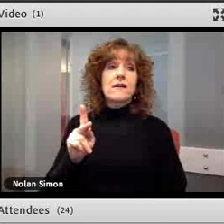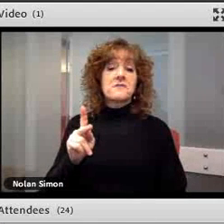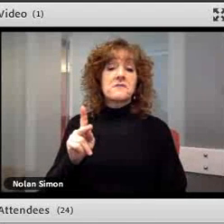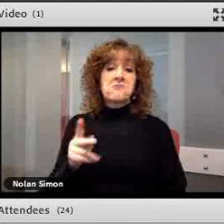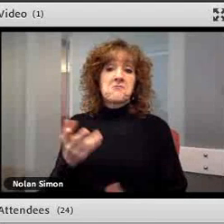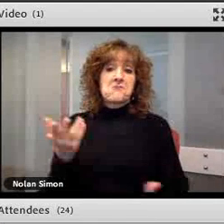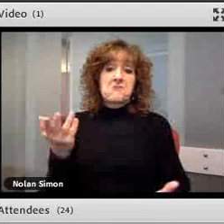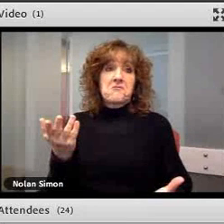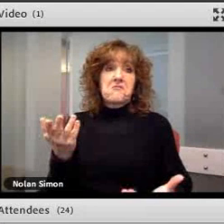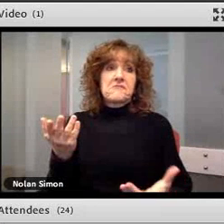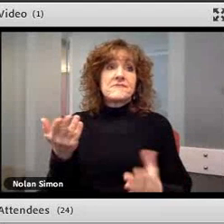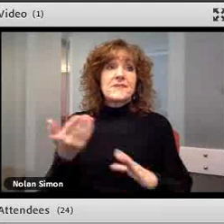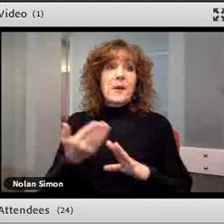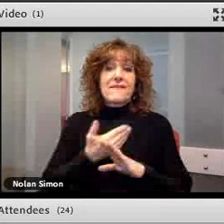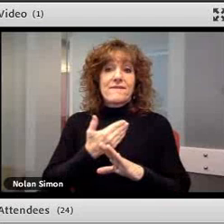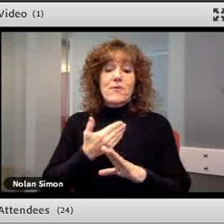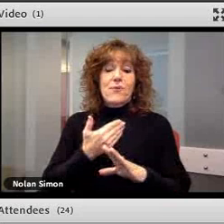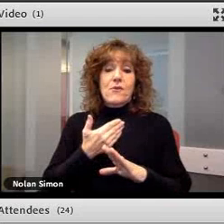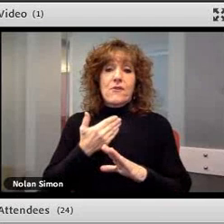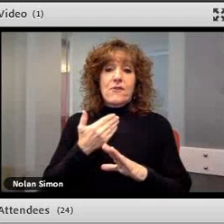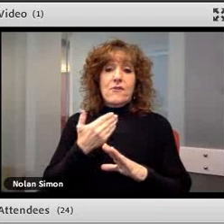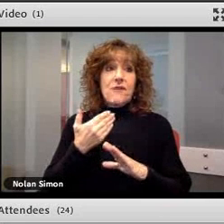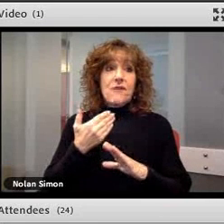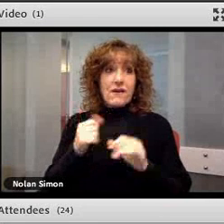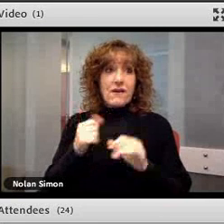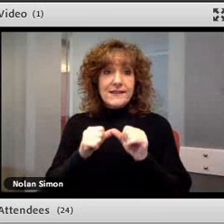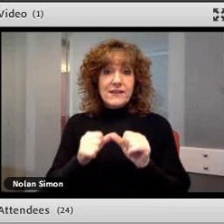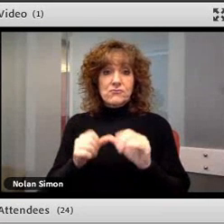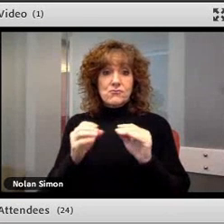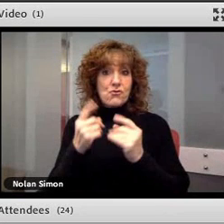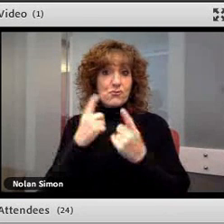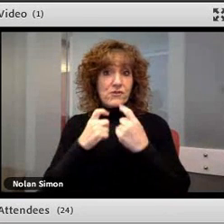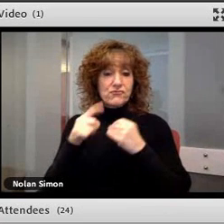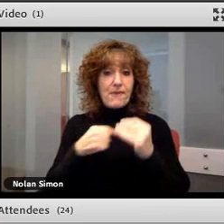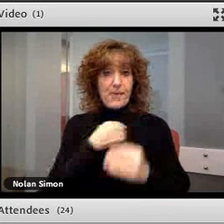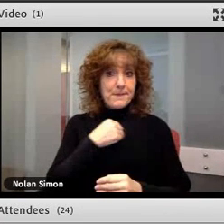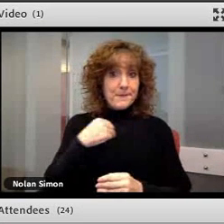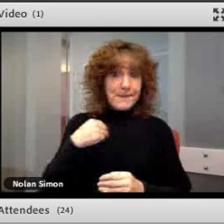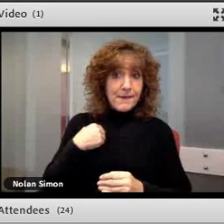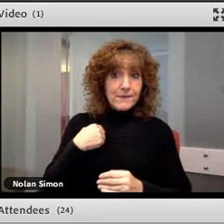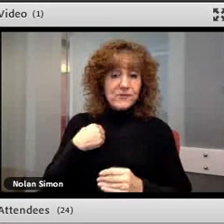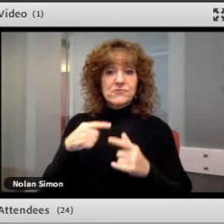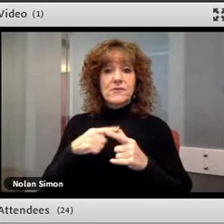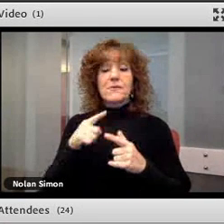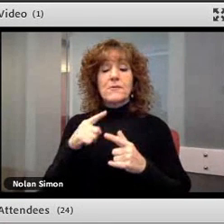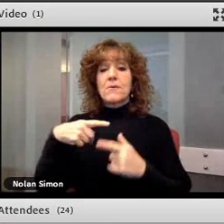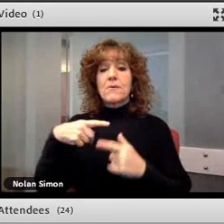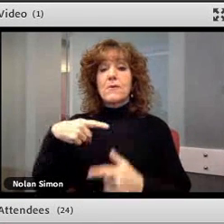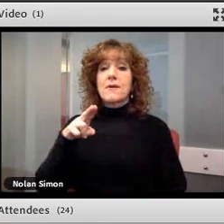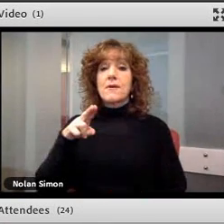anyway, so before I go further, do you have other questions about the membership or the publisher?